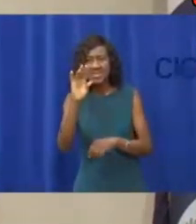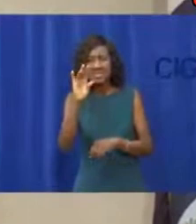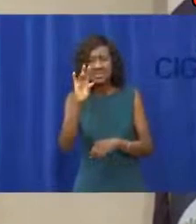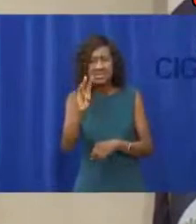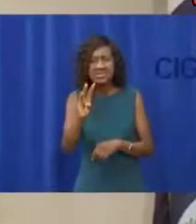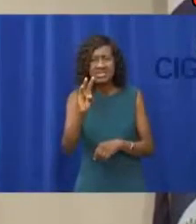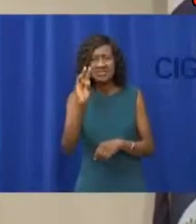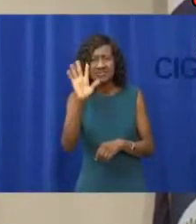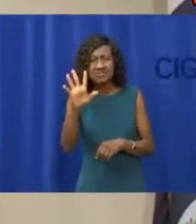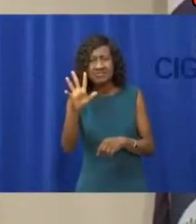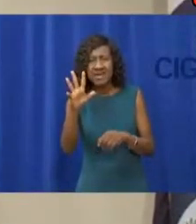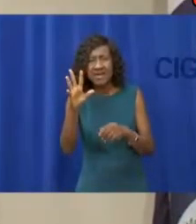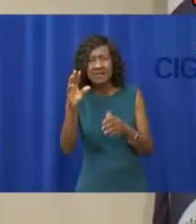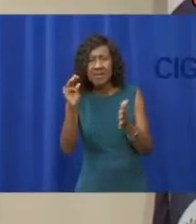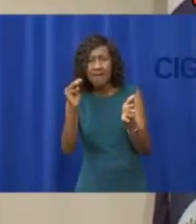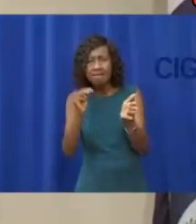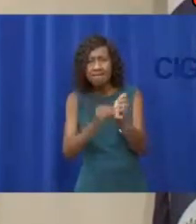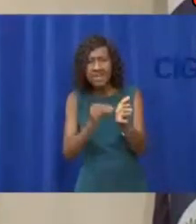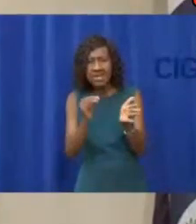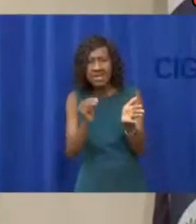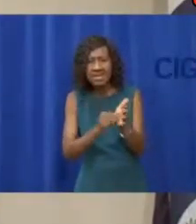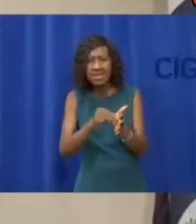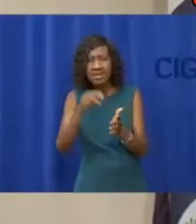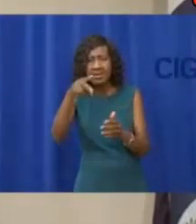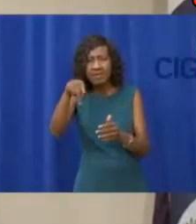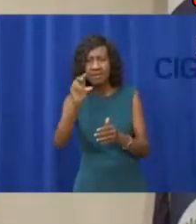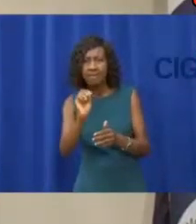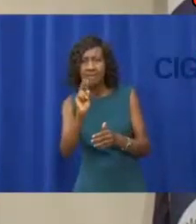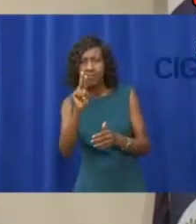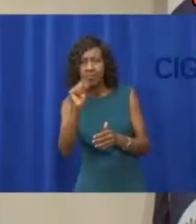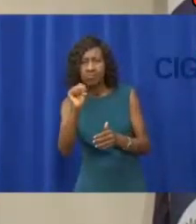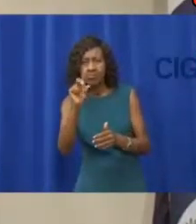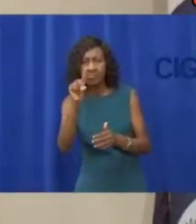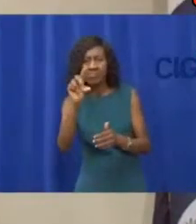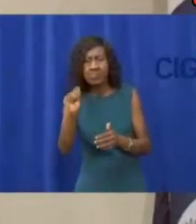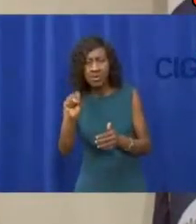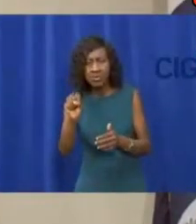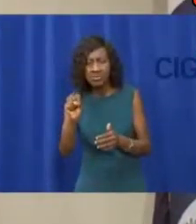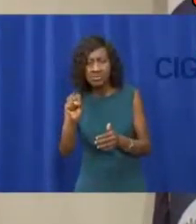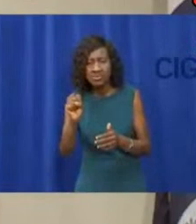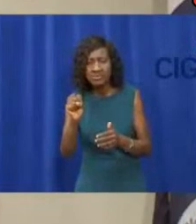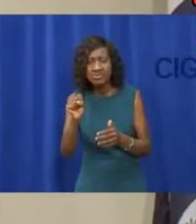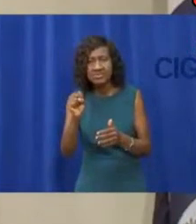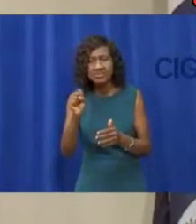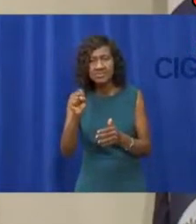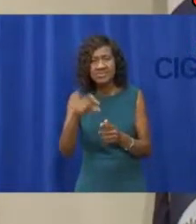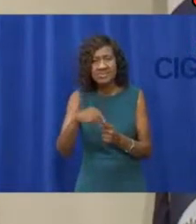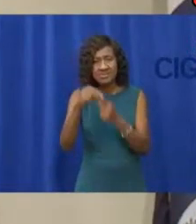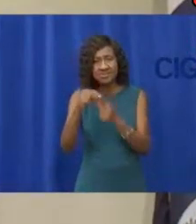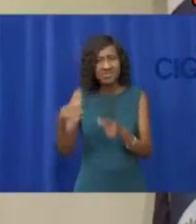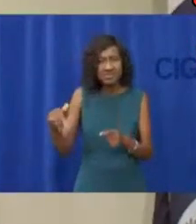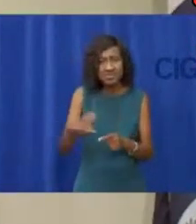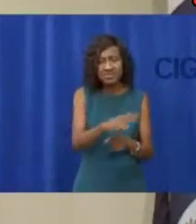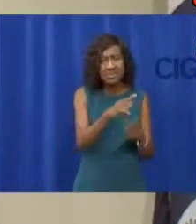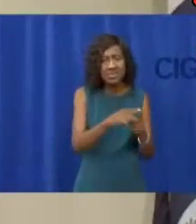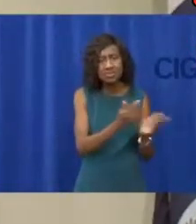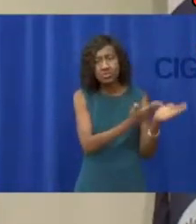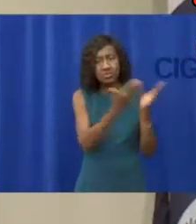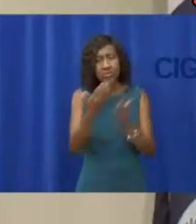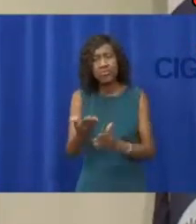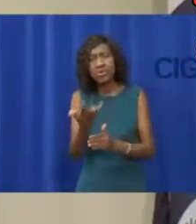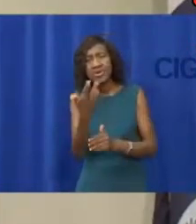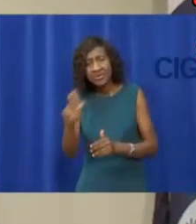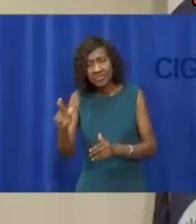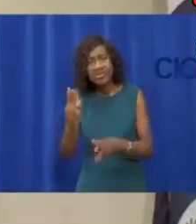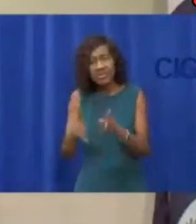£75 million chartering aircraft to bring its nationals back to the UK. We should be able to bring in